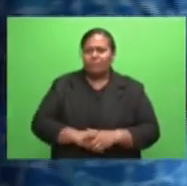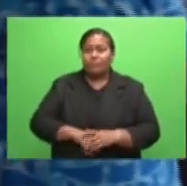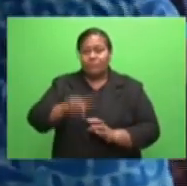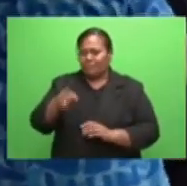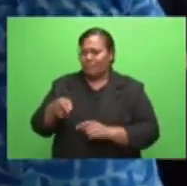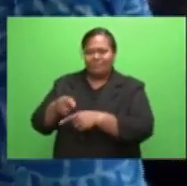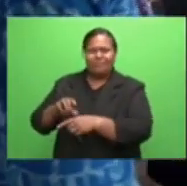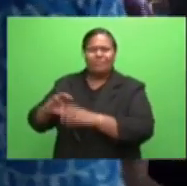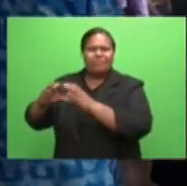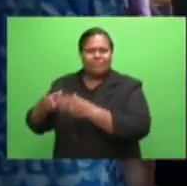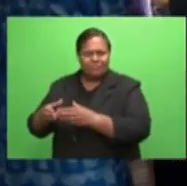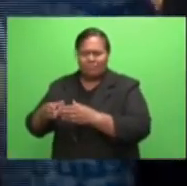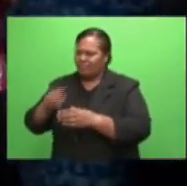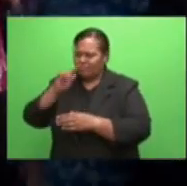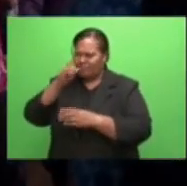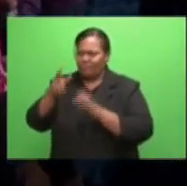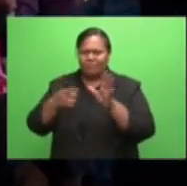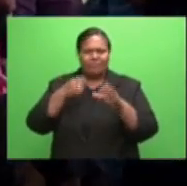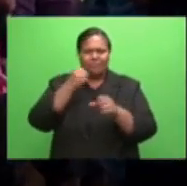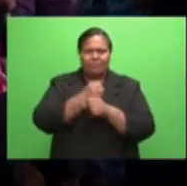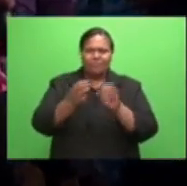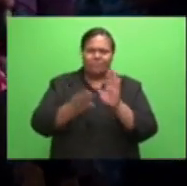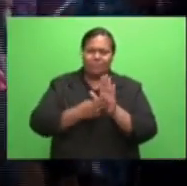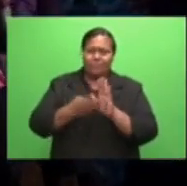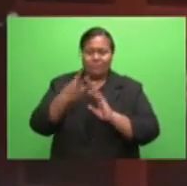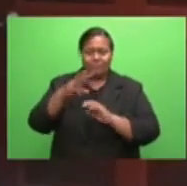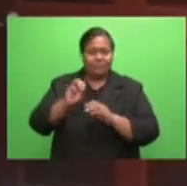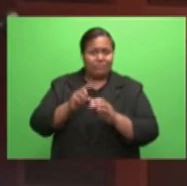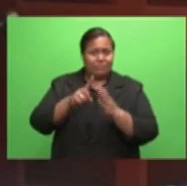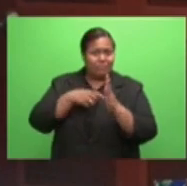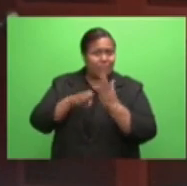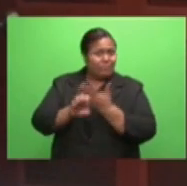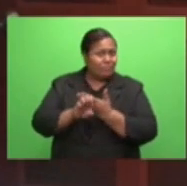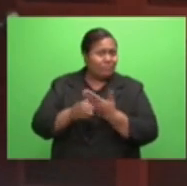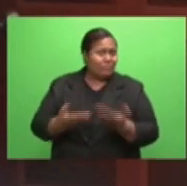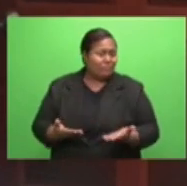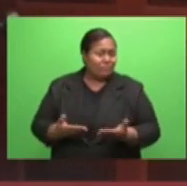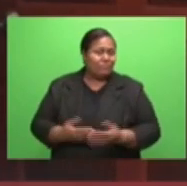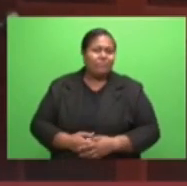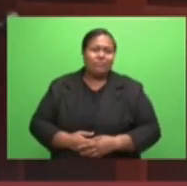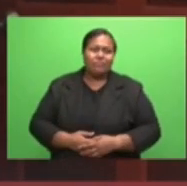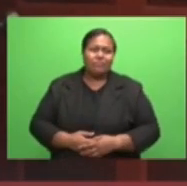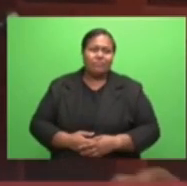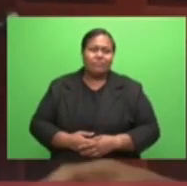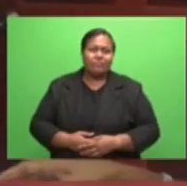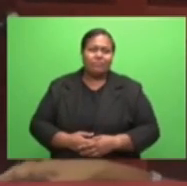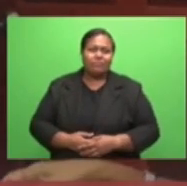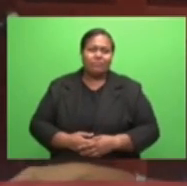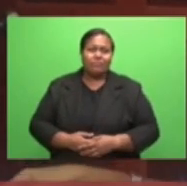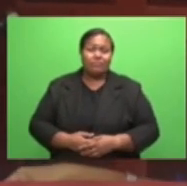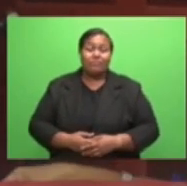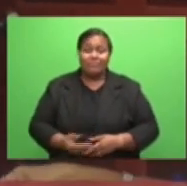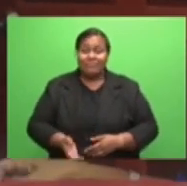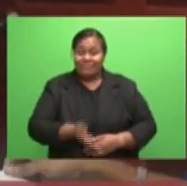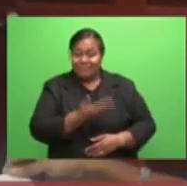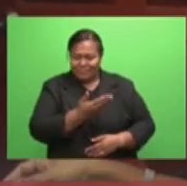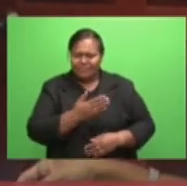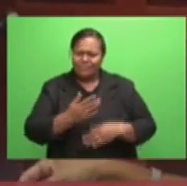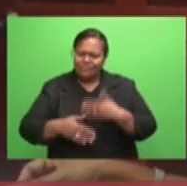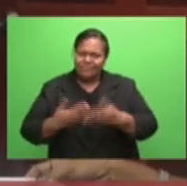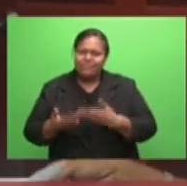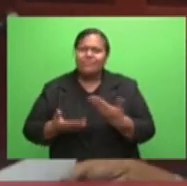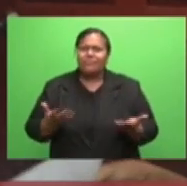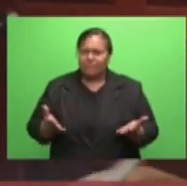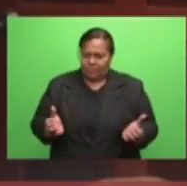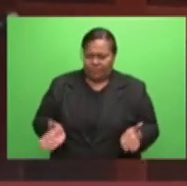hold a party AGM by the cutoff date of 30th June. I mean, what is encouraging, shall I say, is